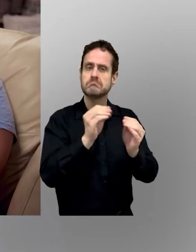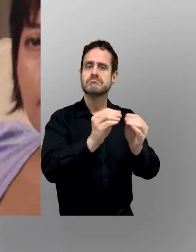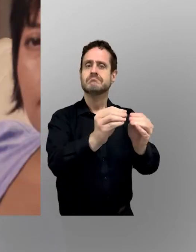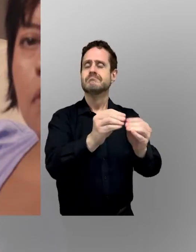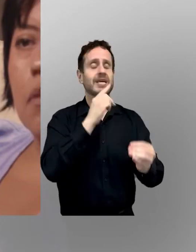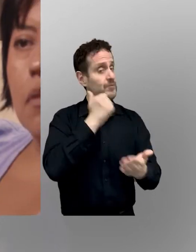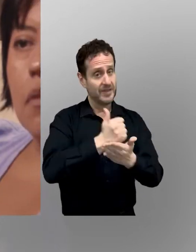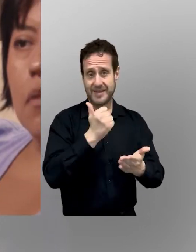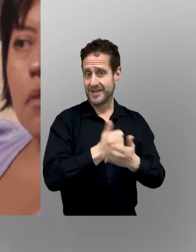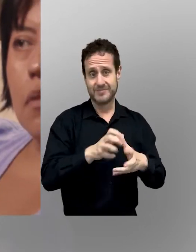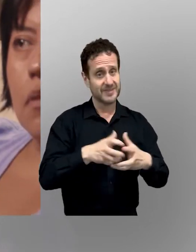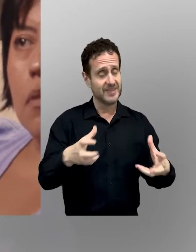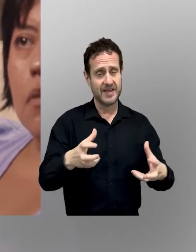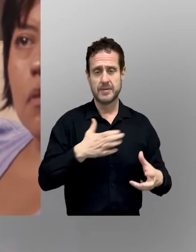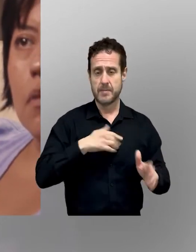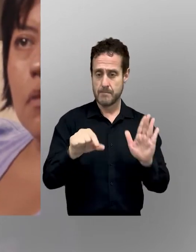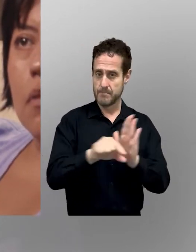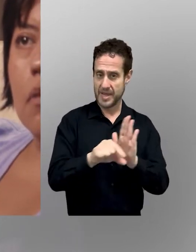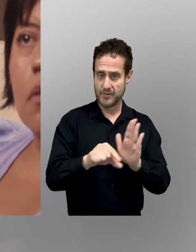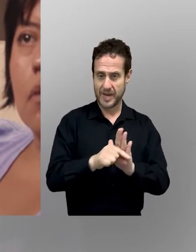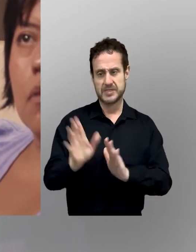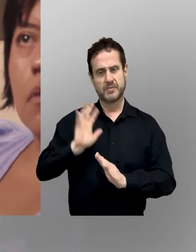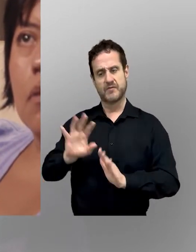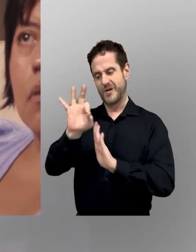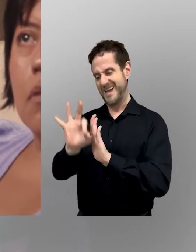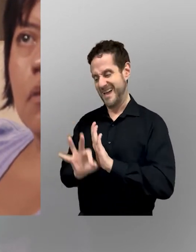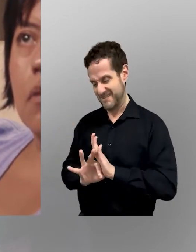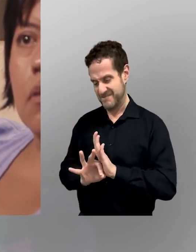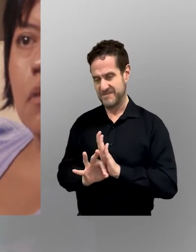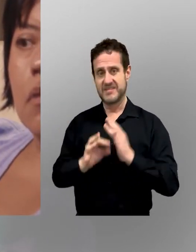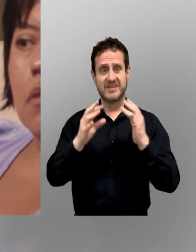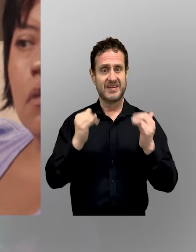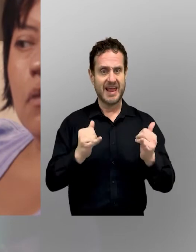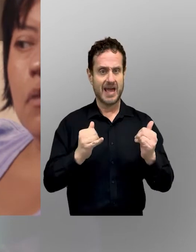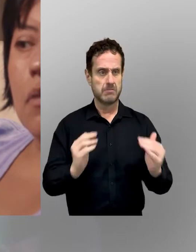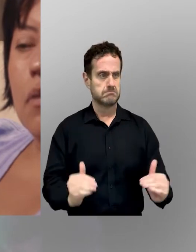end. And it helped immensely. My grades went from